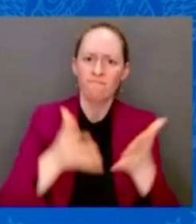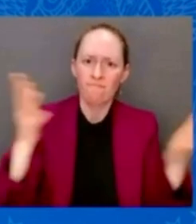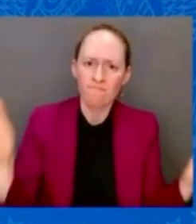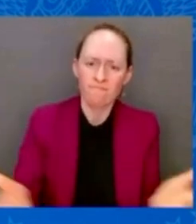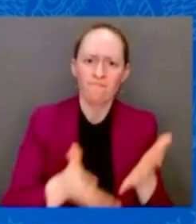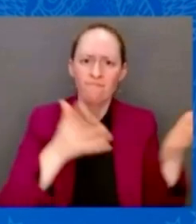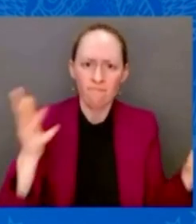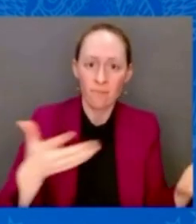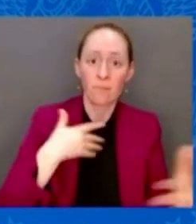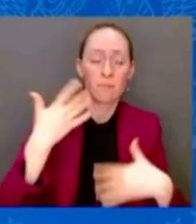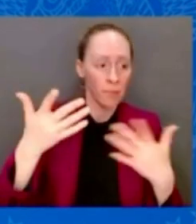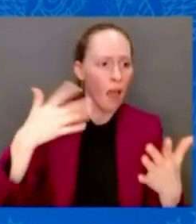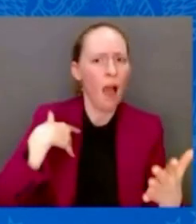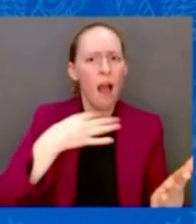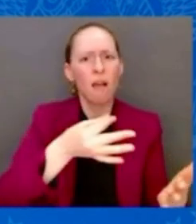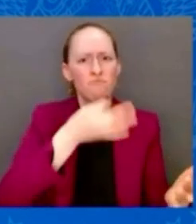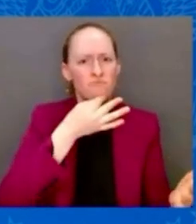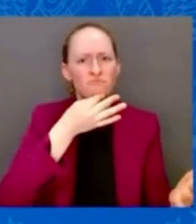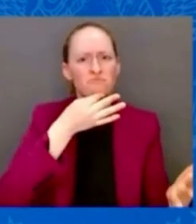You know why?